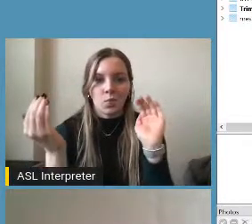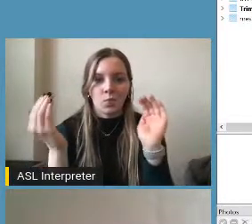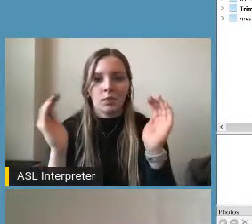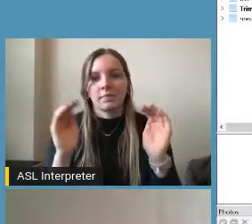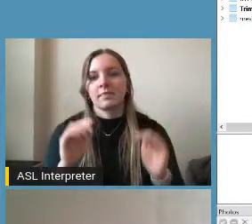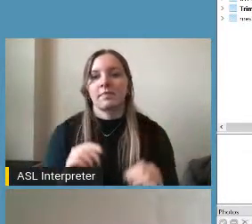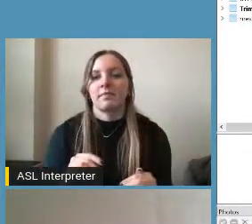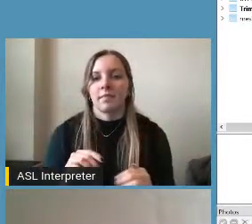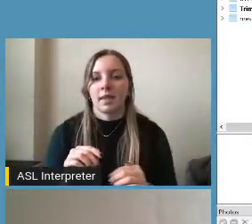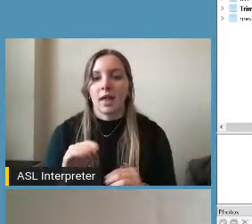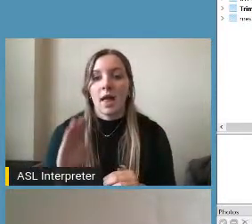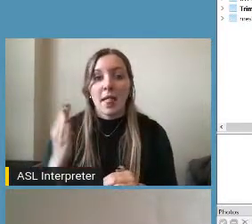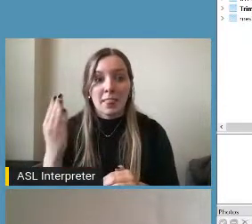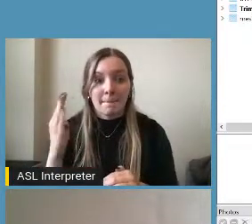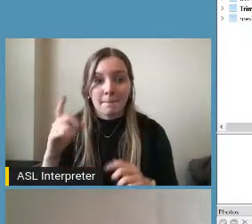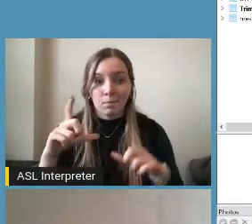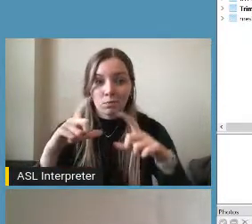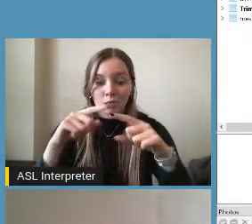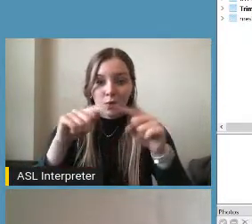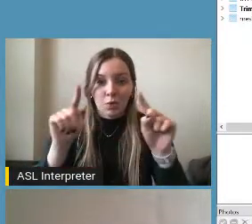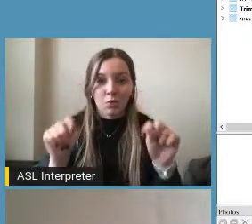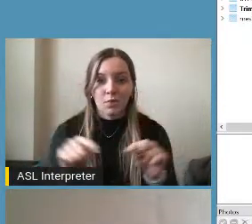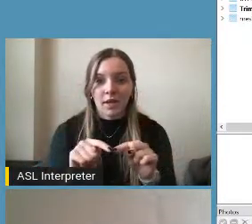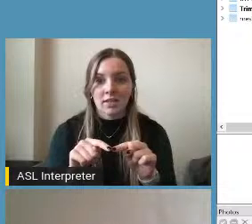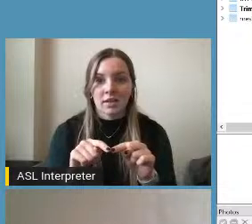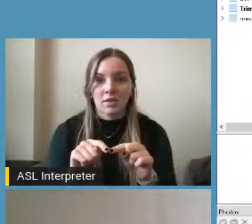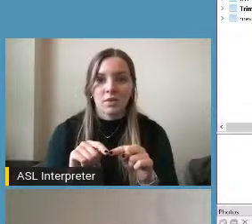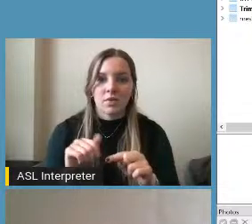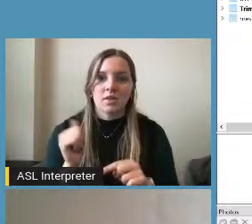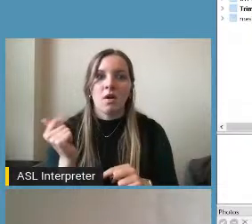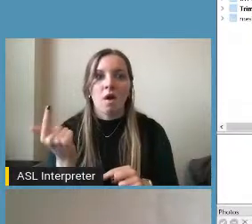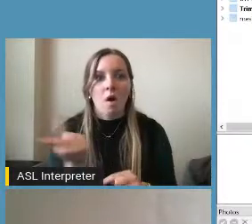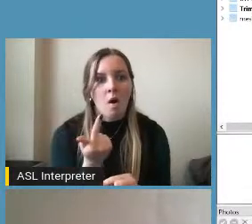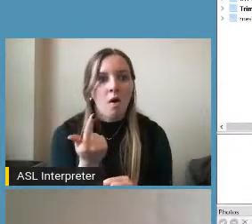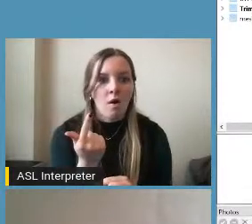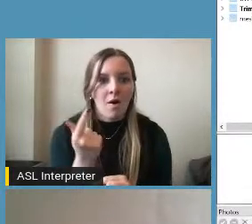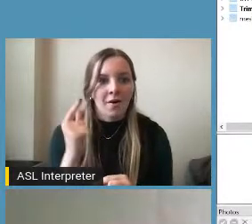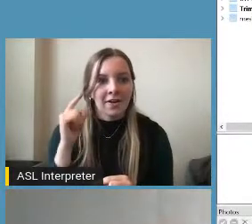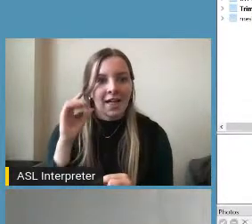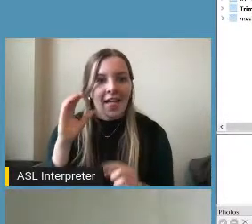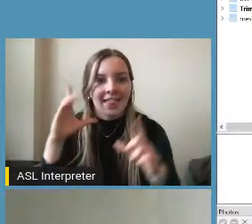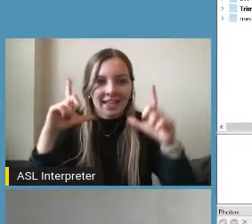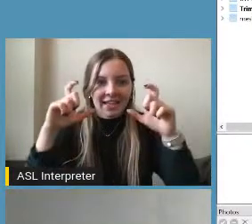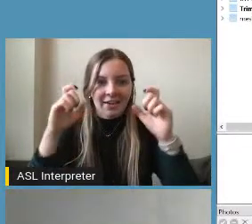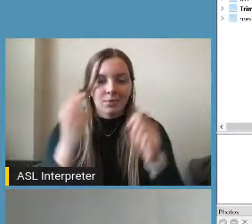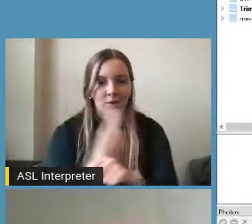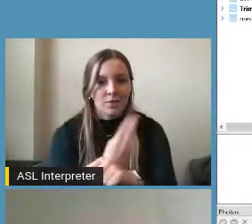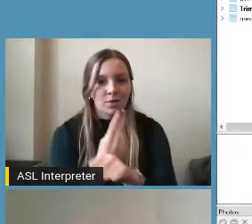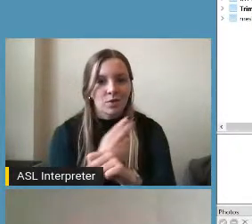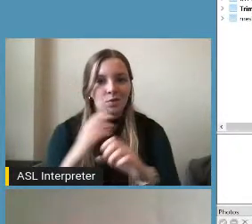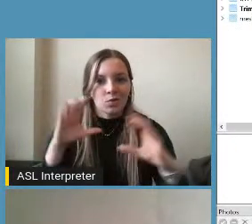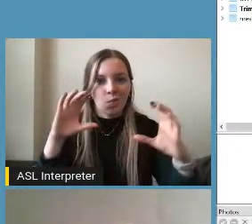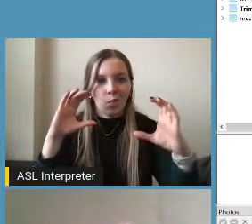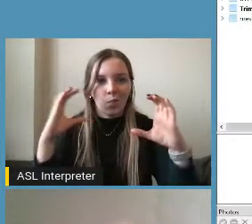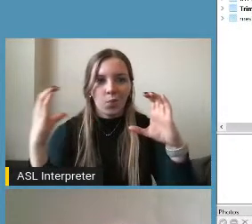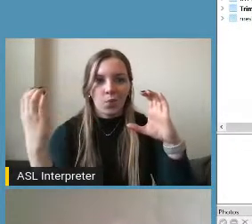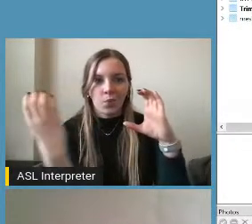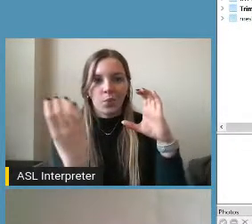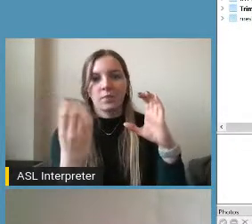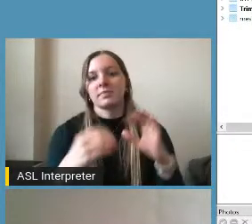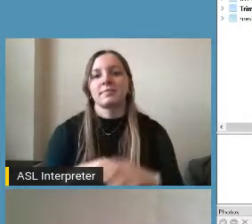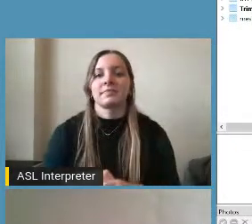camera that was used to shoot this. This is a training class. We had a lot of people. There were some overlaps. This is a little bit overshot.